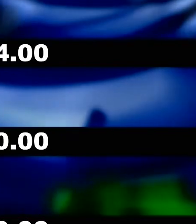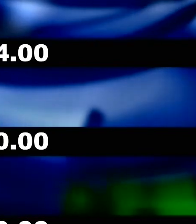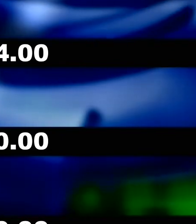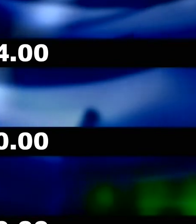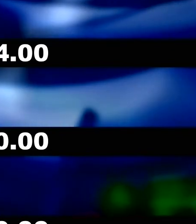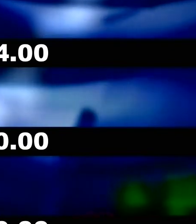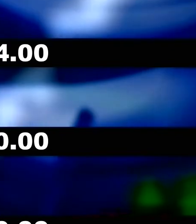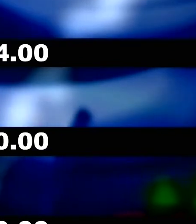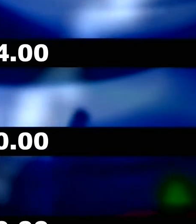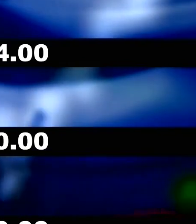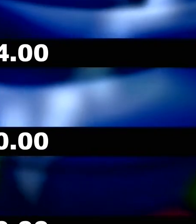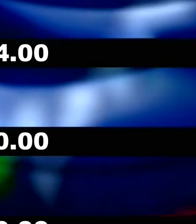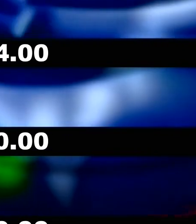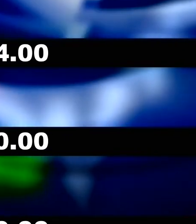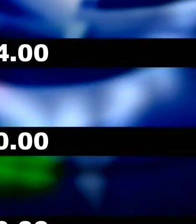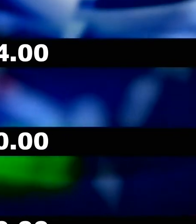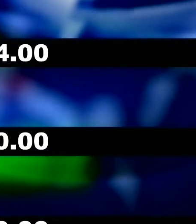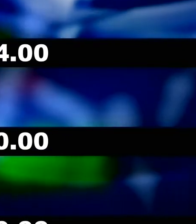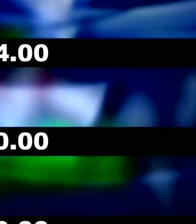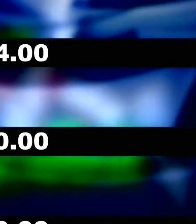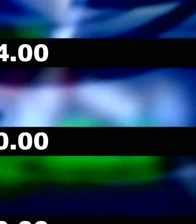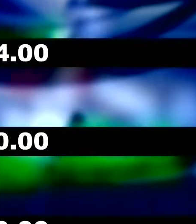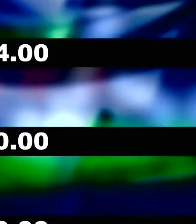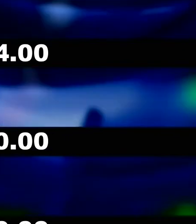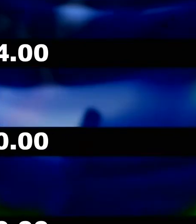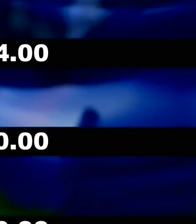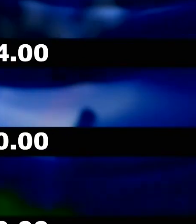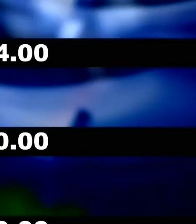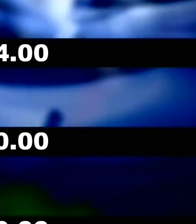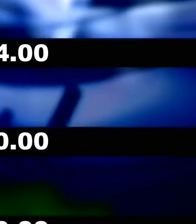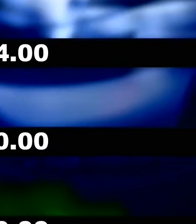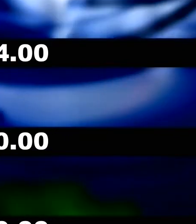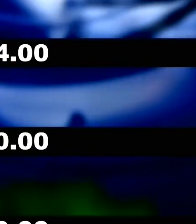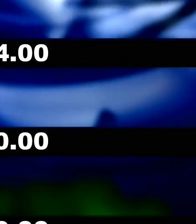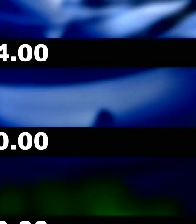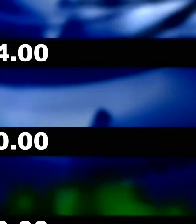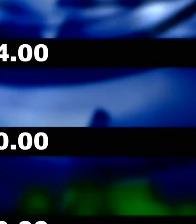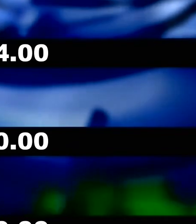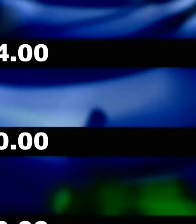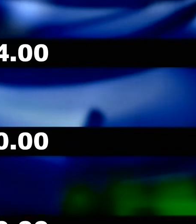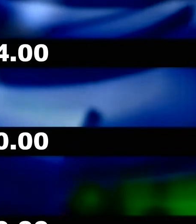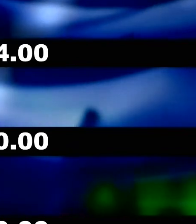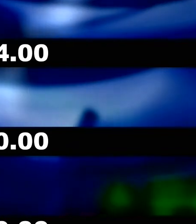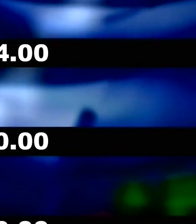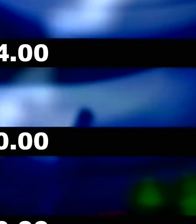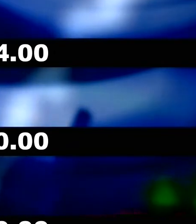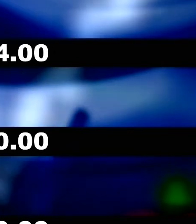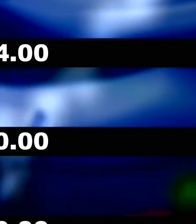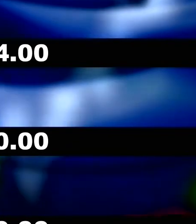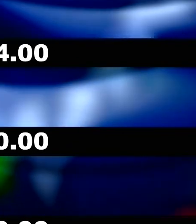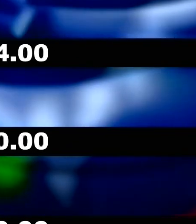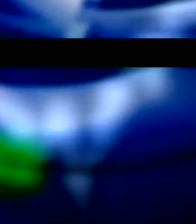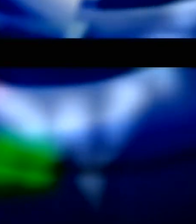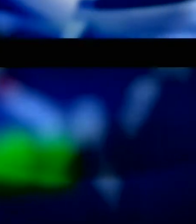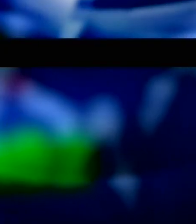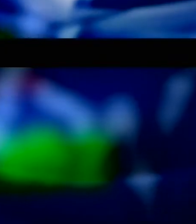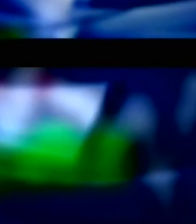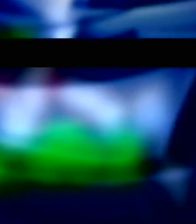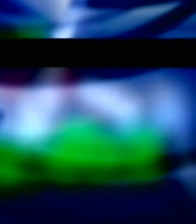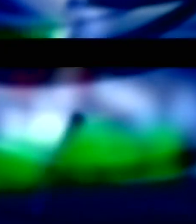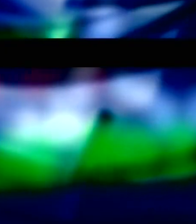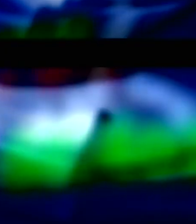$193,674. They were followed by Guardian Media Limited and NCB Financial Group Limited.